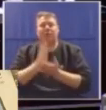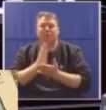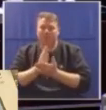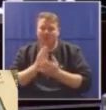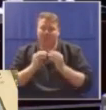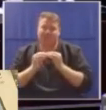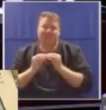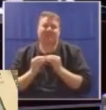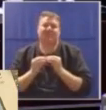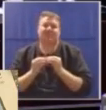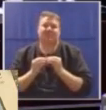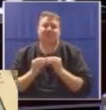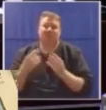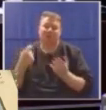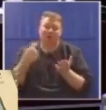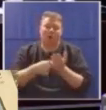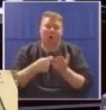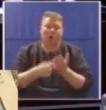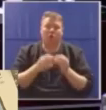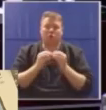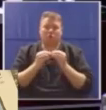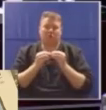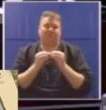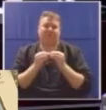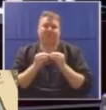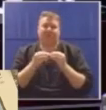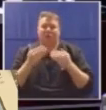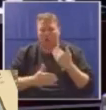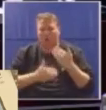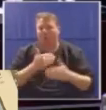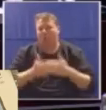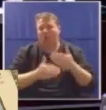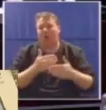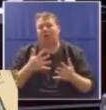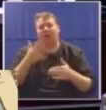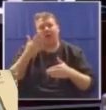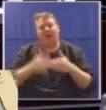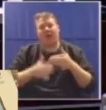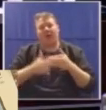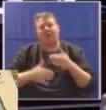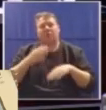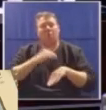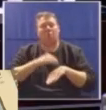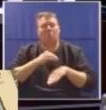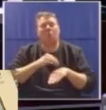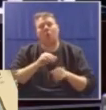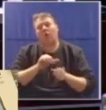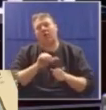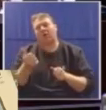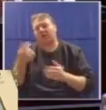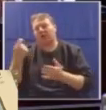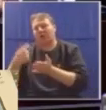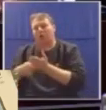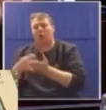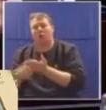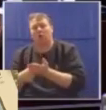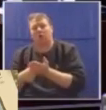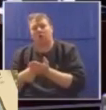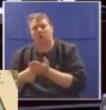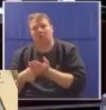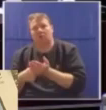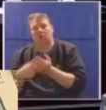it, and the cost of repairing that power station may in the end be much bigger than the cost